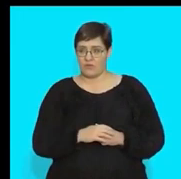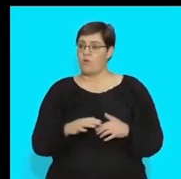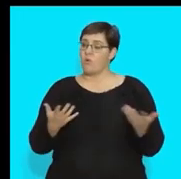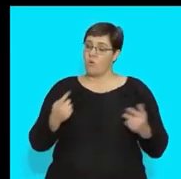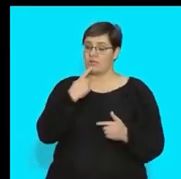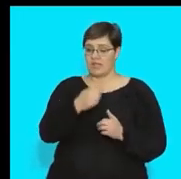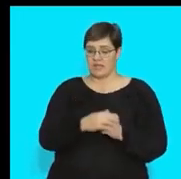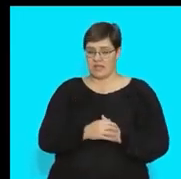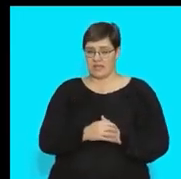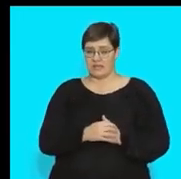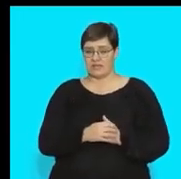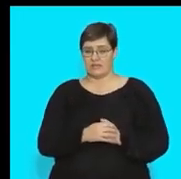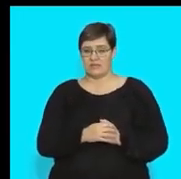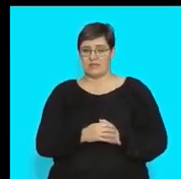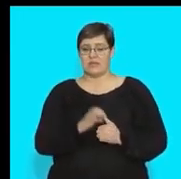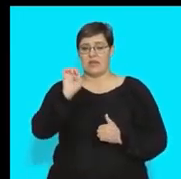right? Or you could have said